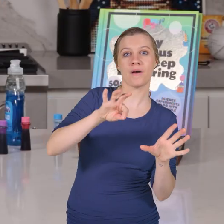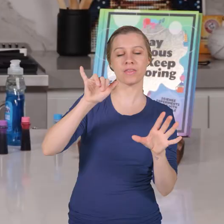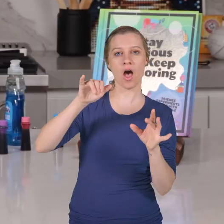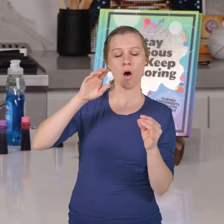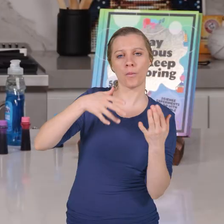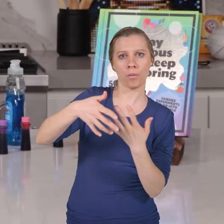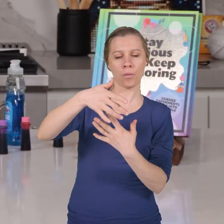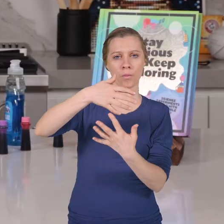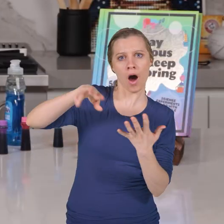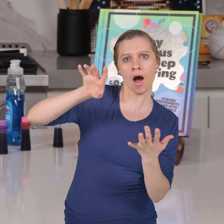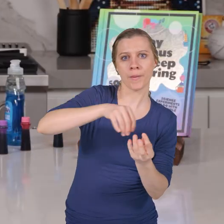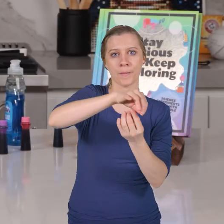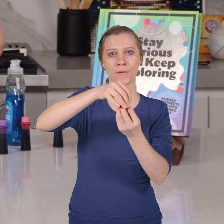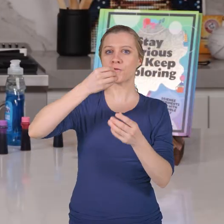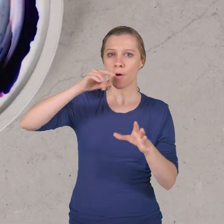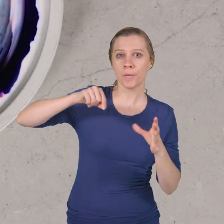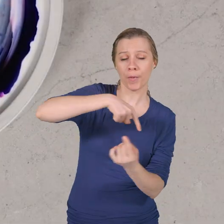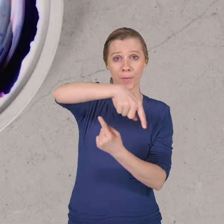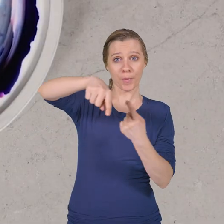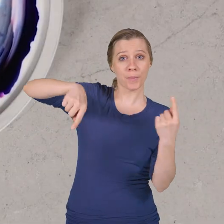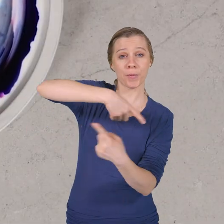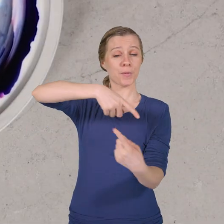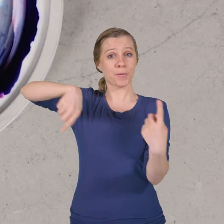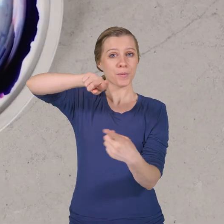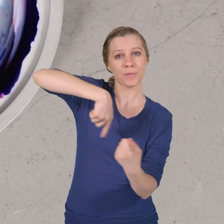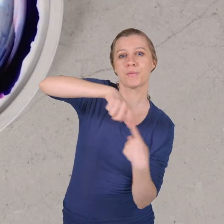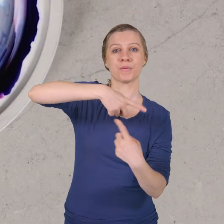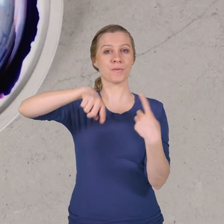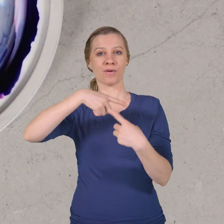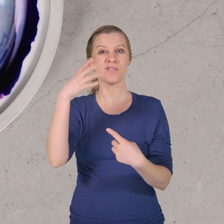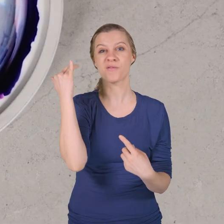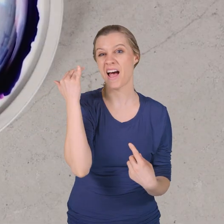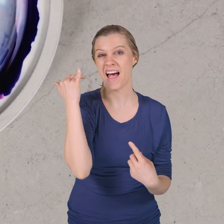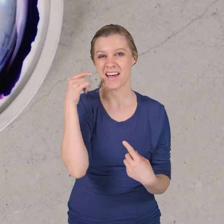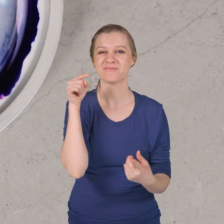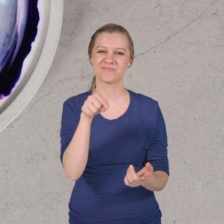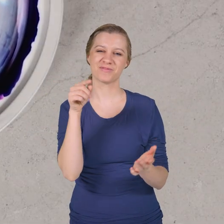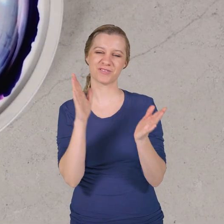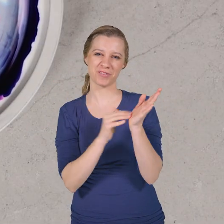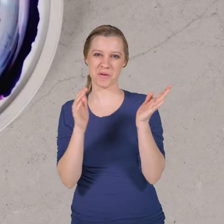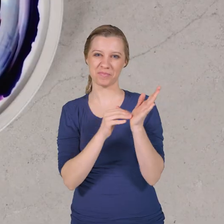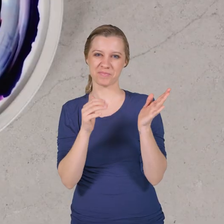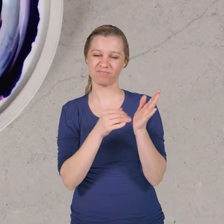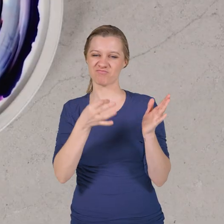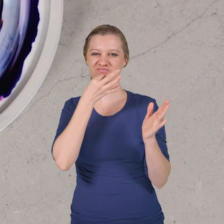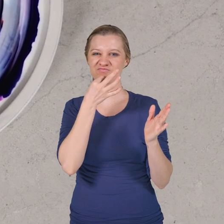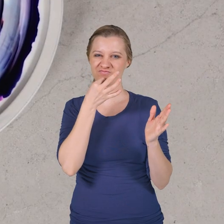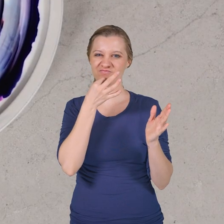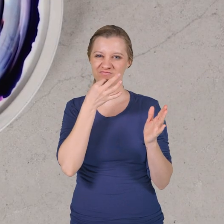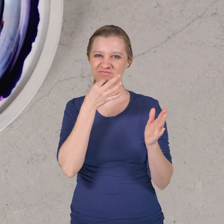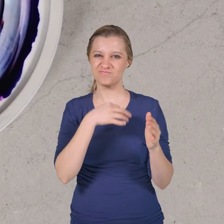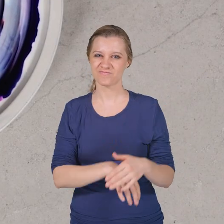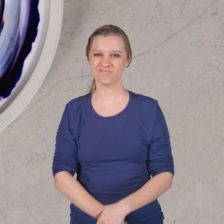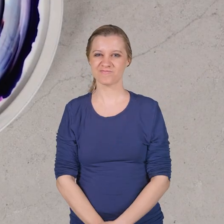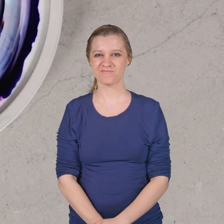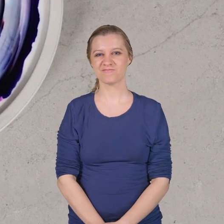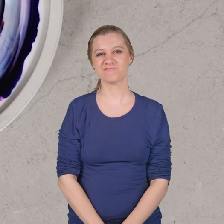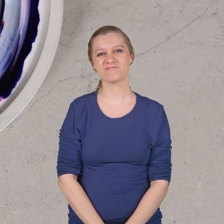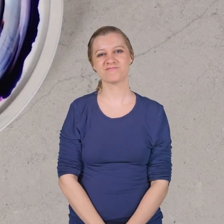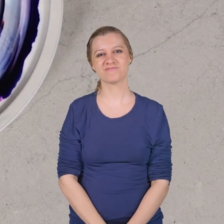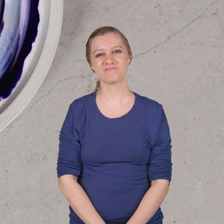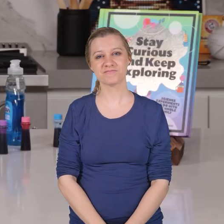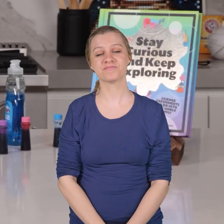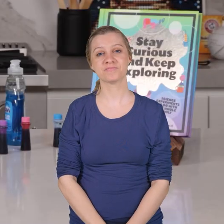soap is making the food coloring dance and swirl inside the milk because of the power of